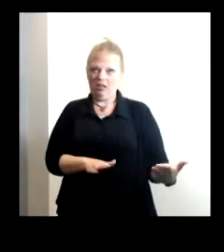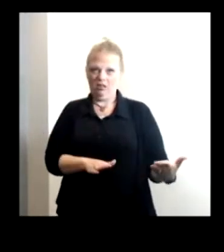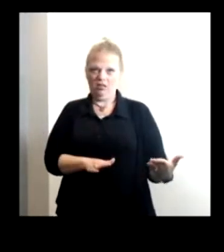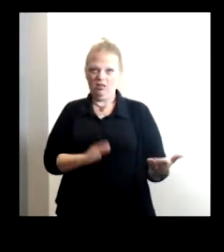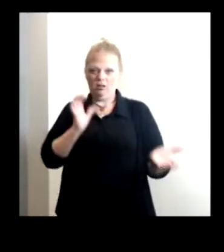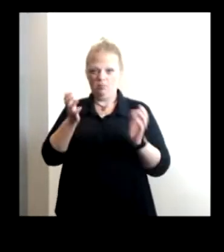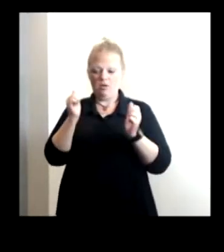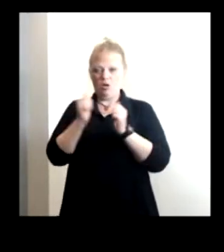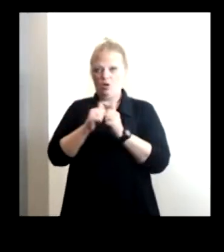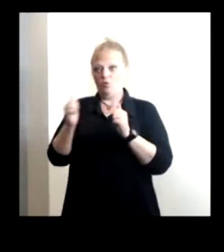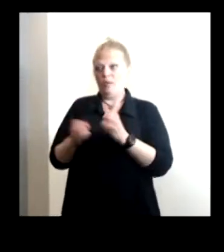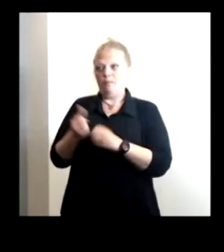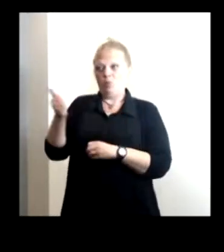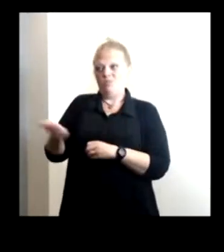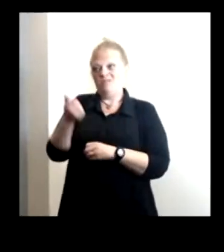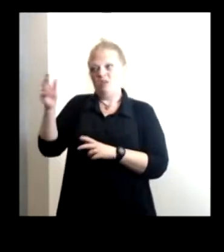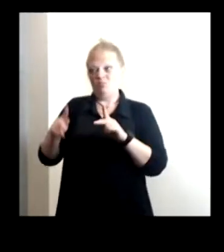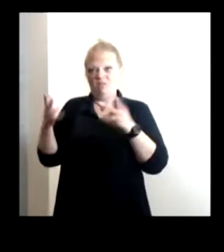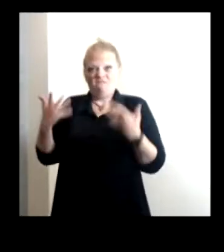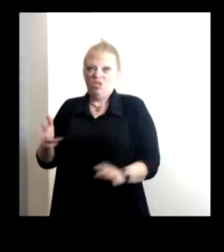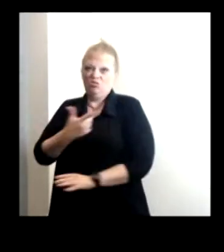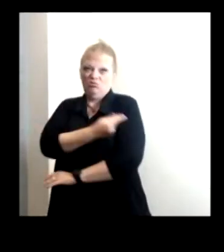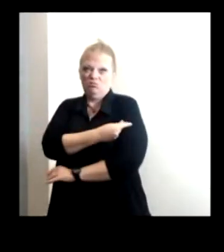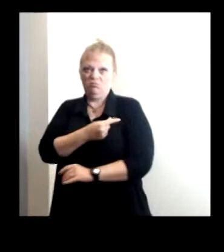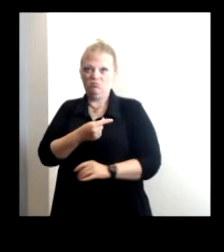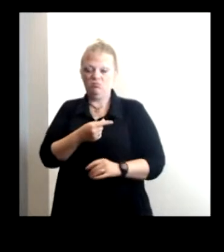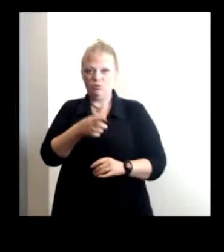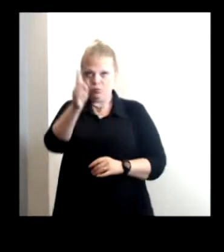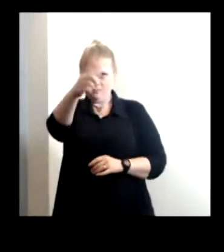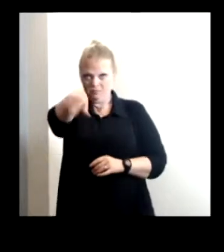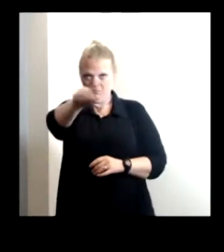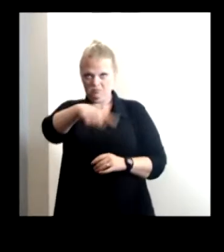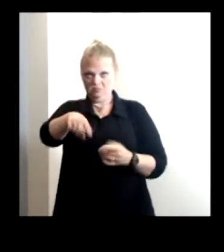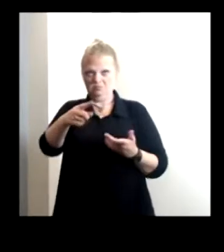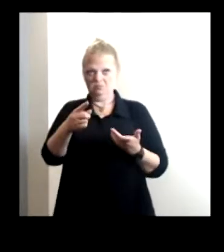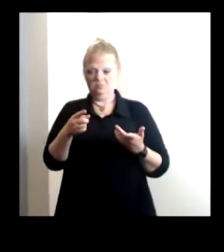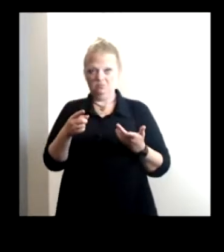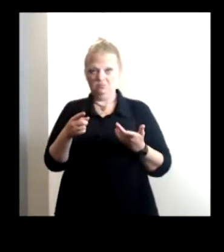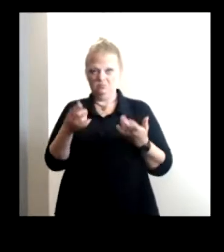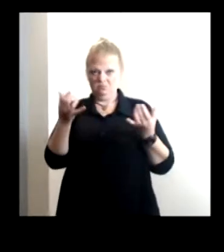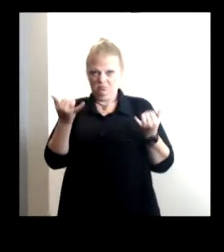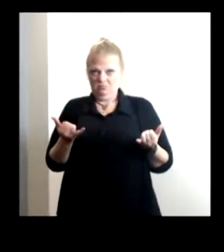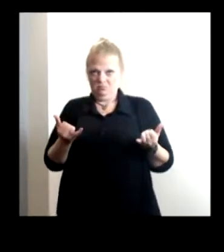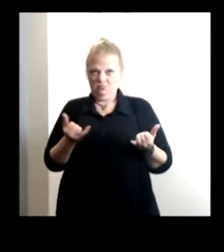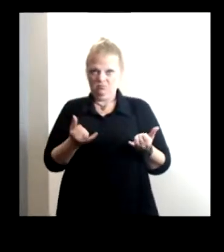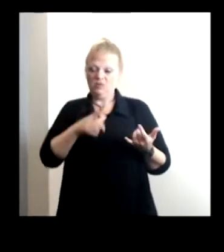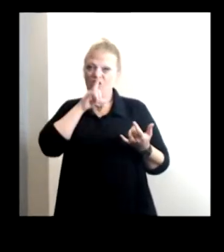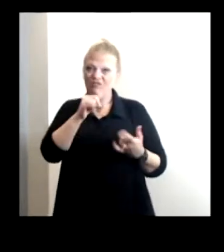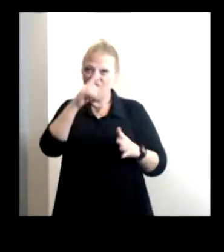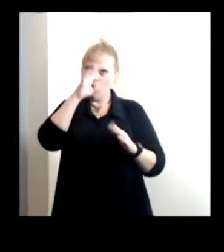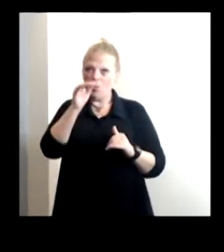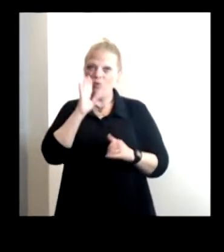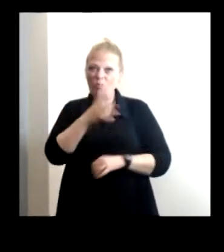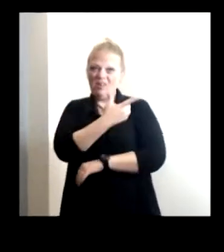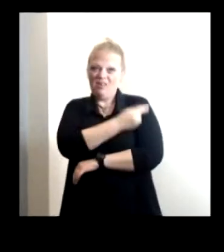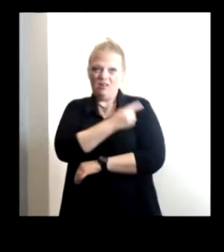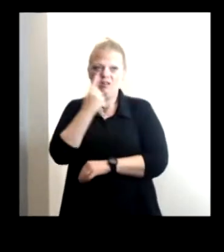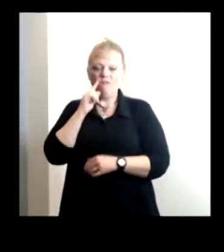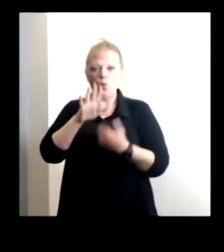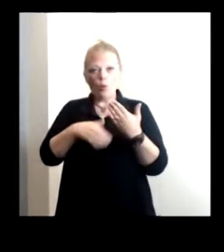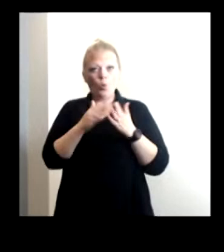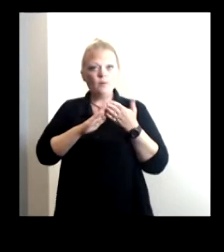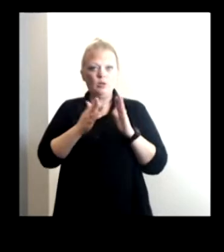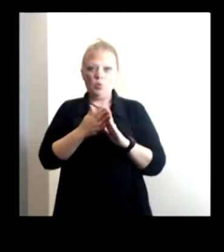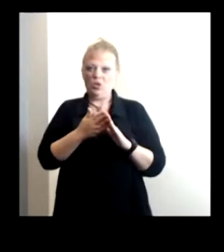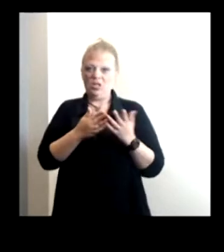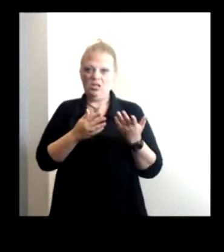larger population that have been vaccinated. So to those individuals who are out there, I certainly hope you'll get vaccinated for our greater community because